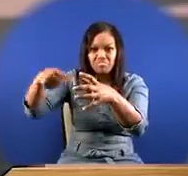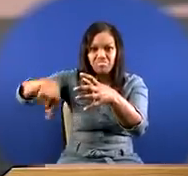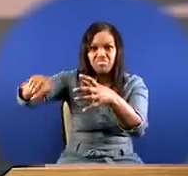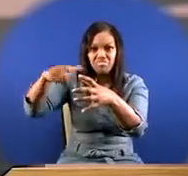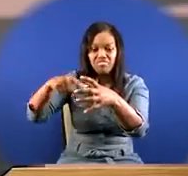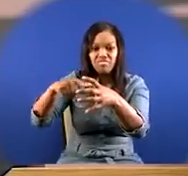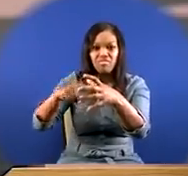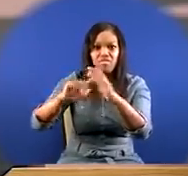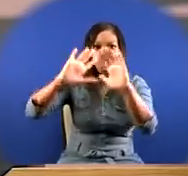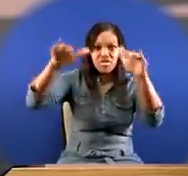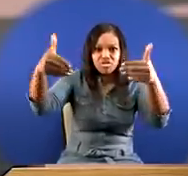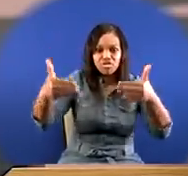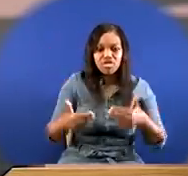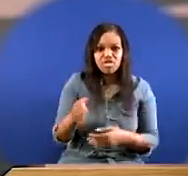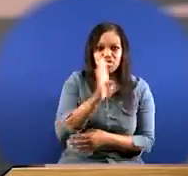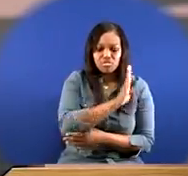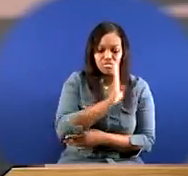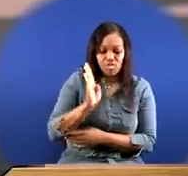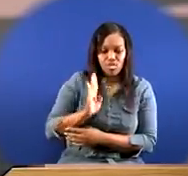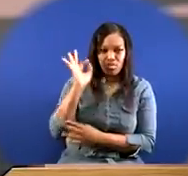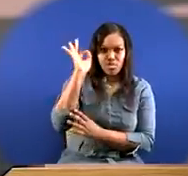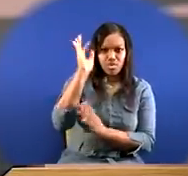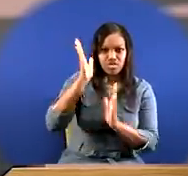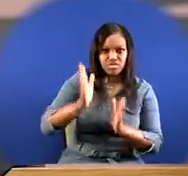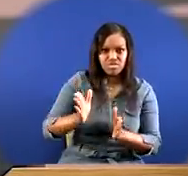inducted into the Board of Preachers,